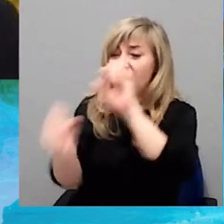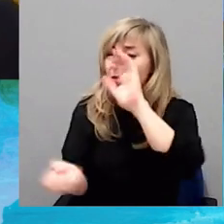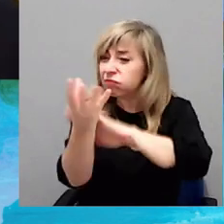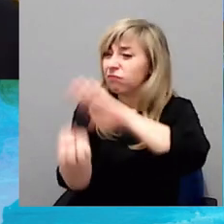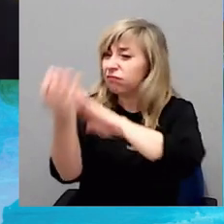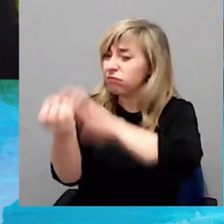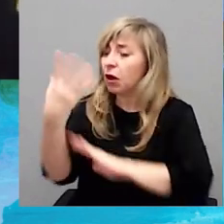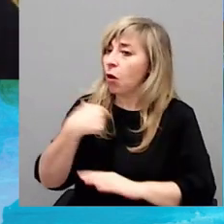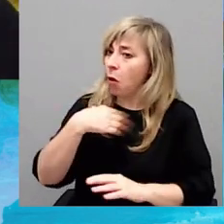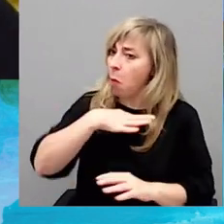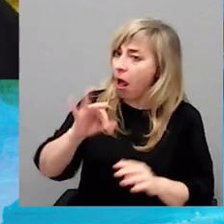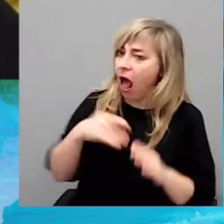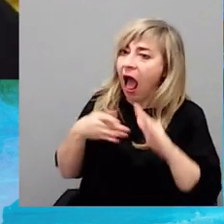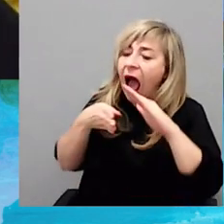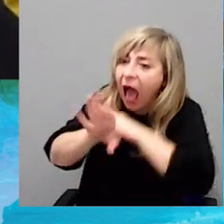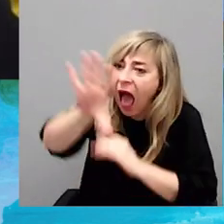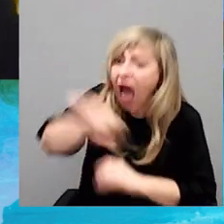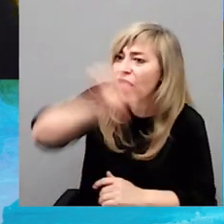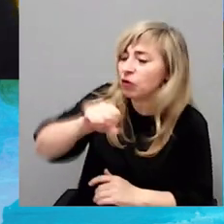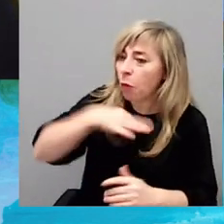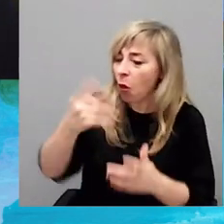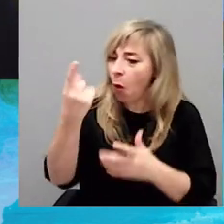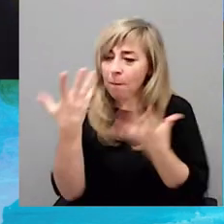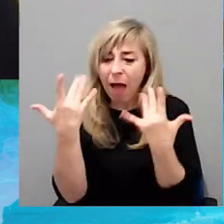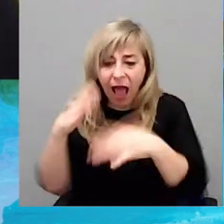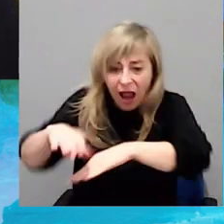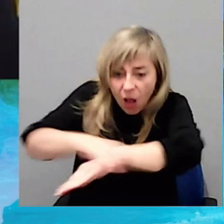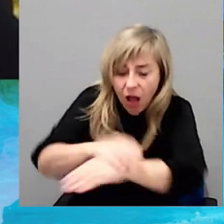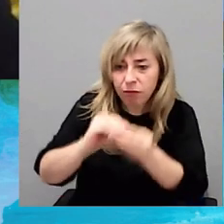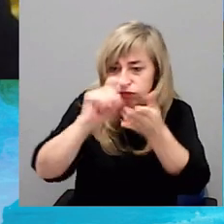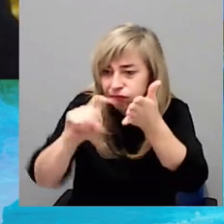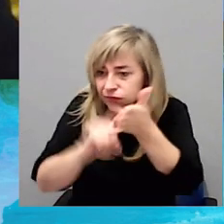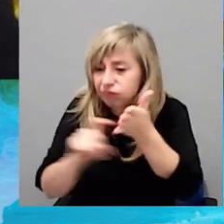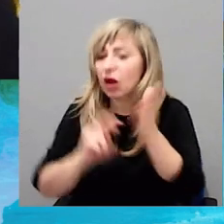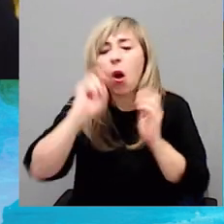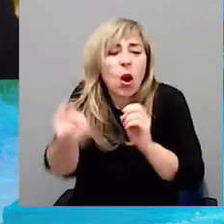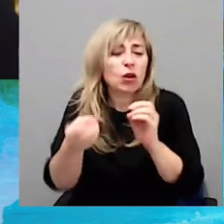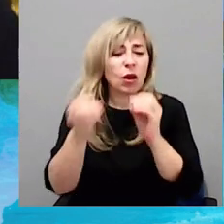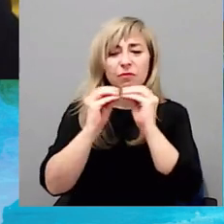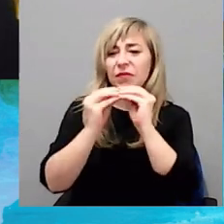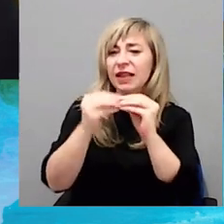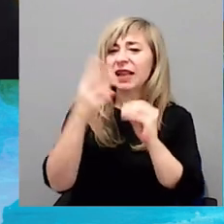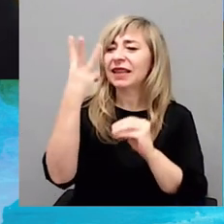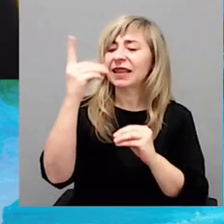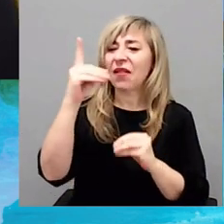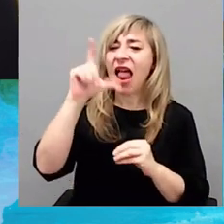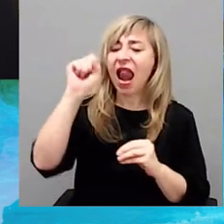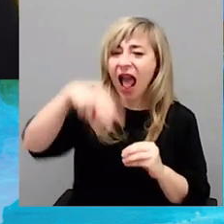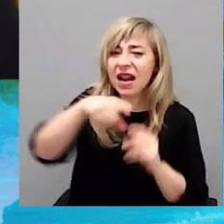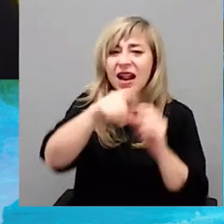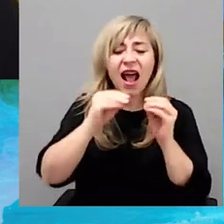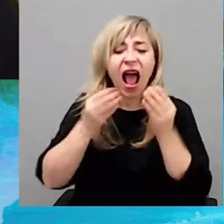to everything that you're saying? I can use an arm, the technical aids that I